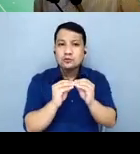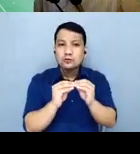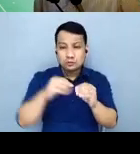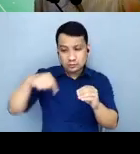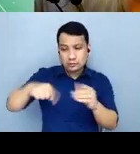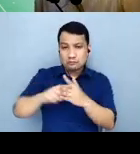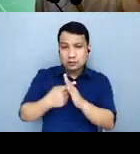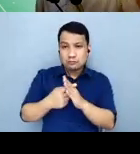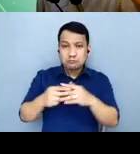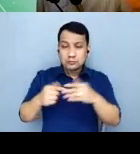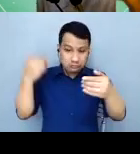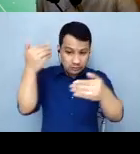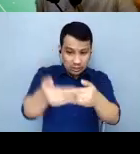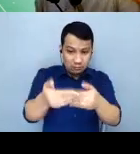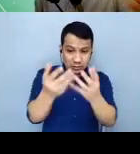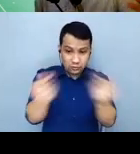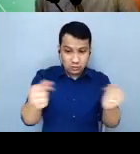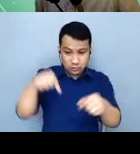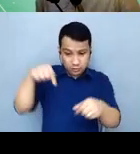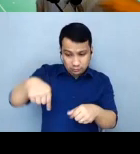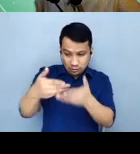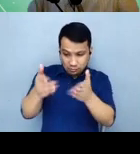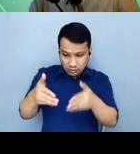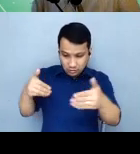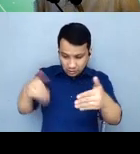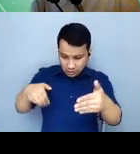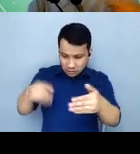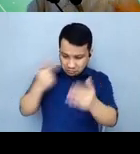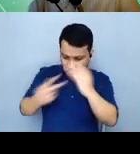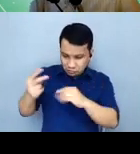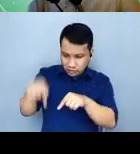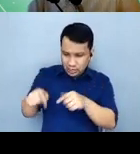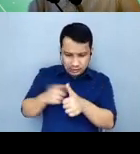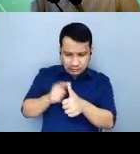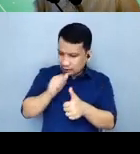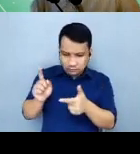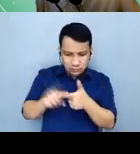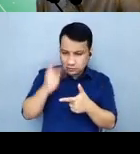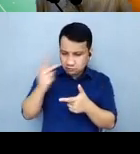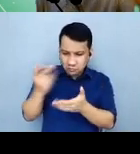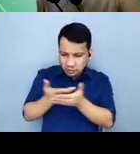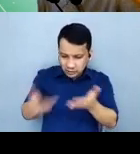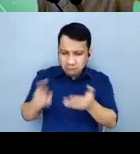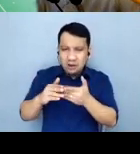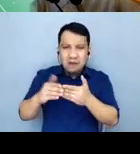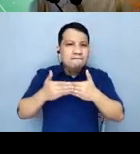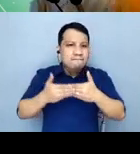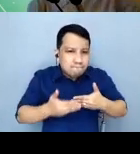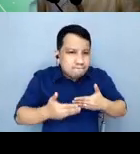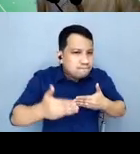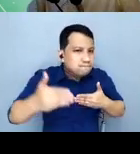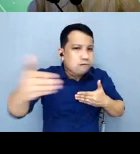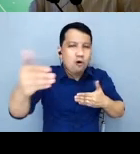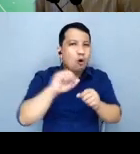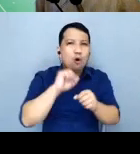solution, not just one specific part, not just visual, not just the texture or the material. You have to really look into all